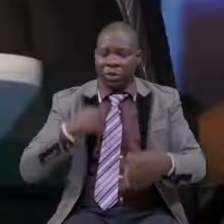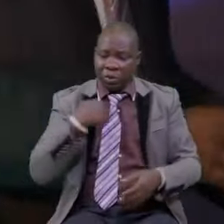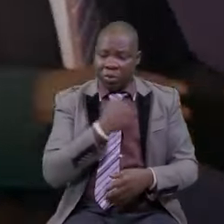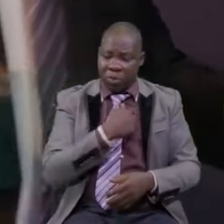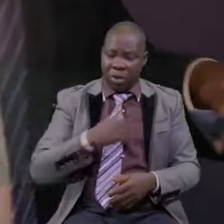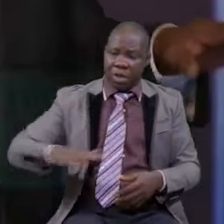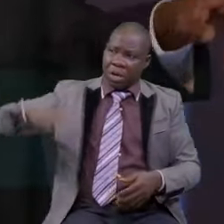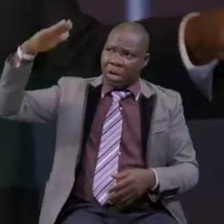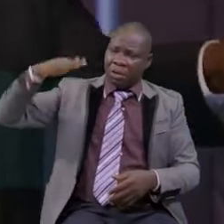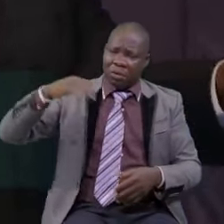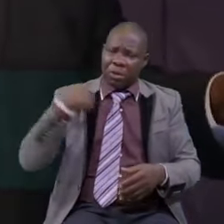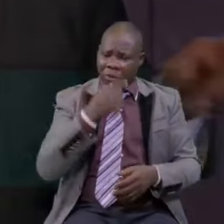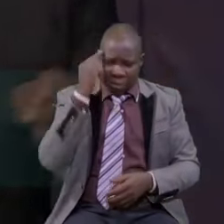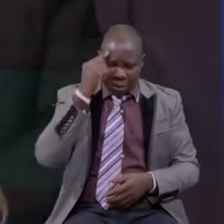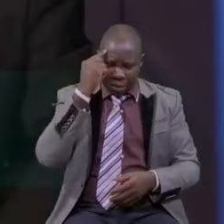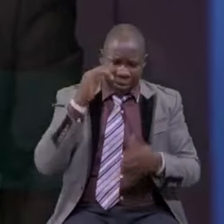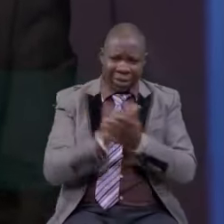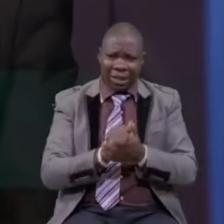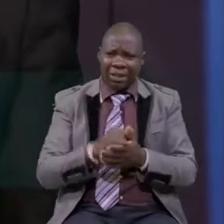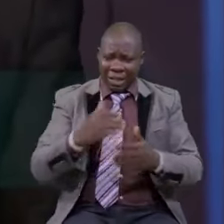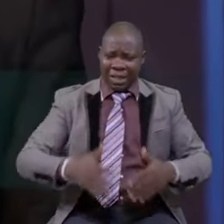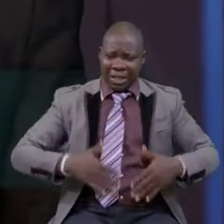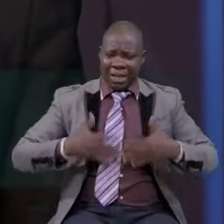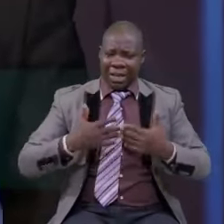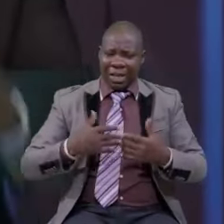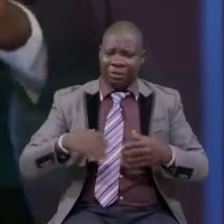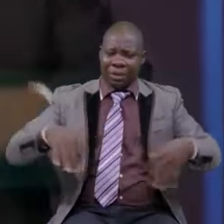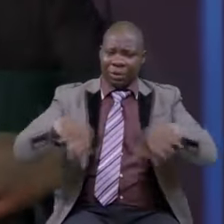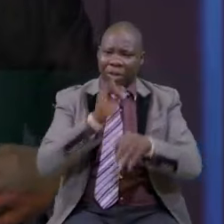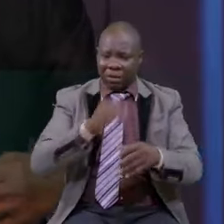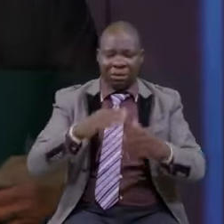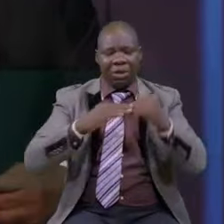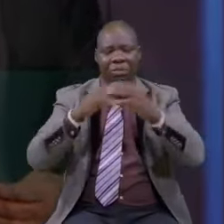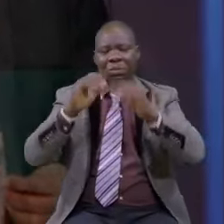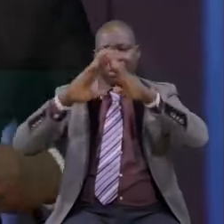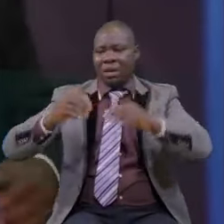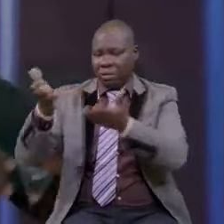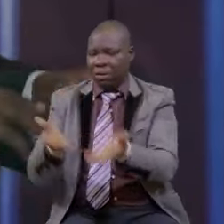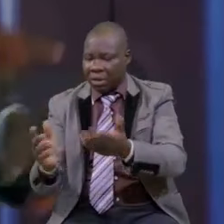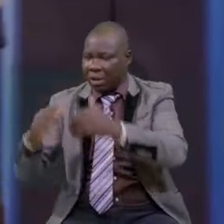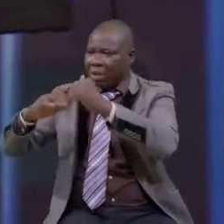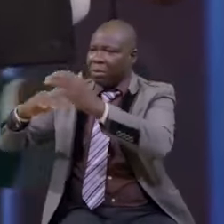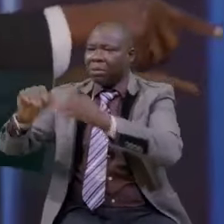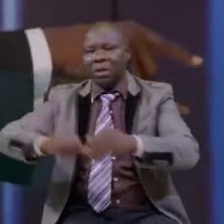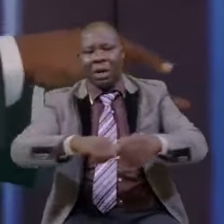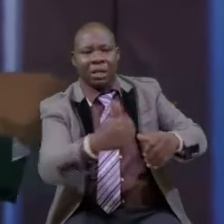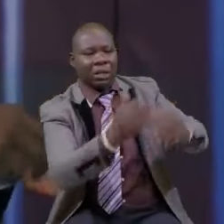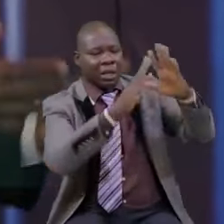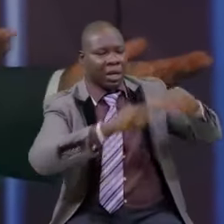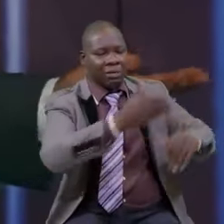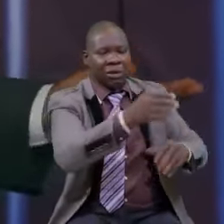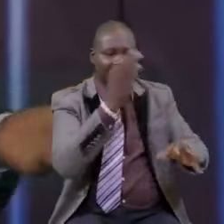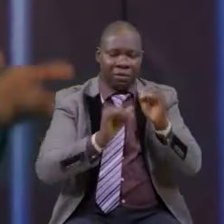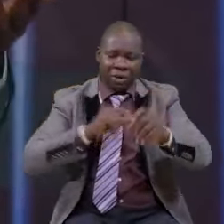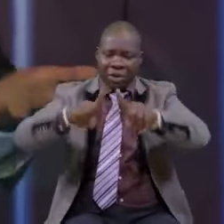is, you know, if I build a house there, I build another house there. If I go overseas, if I have this and have